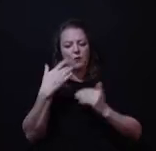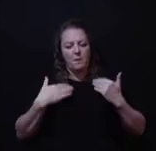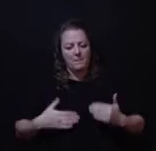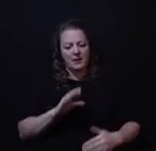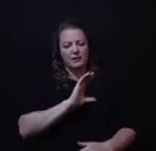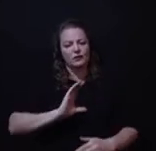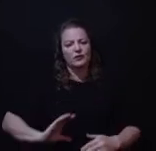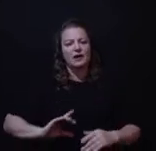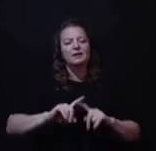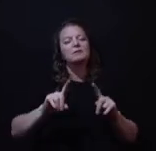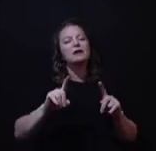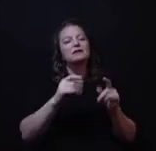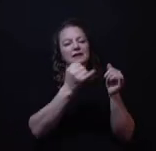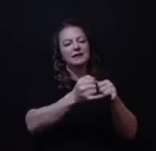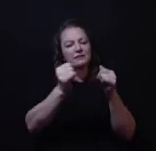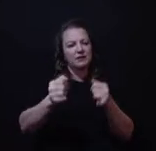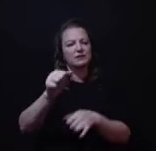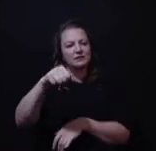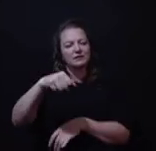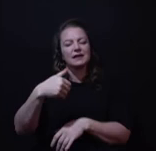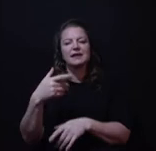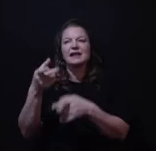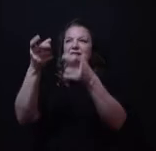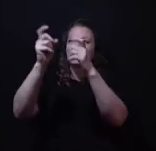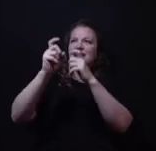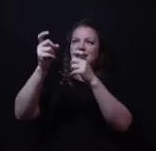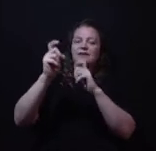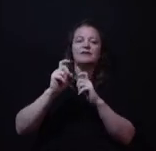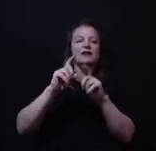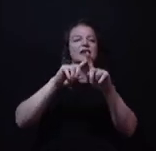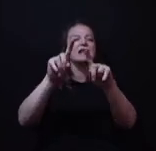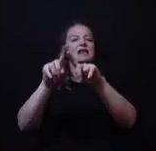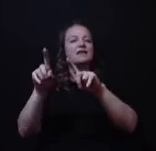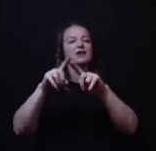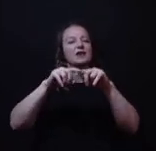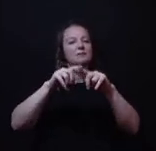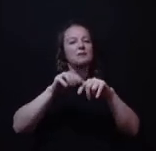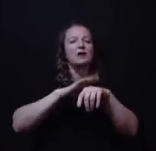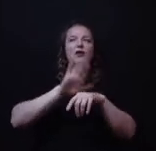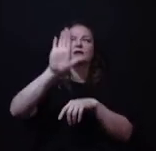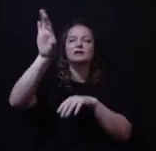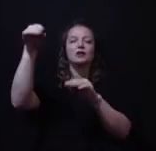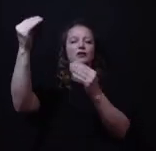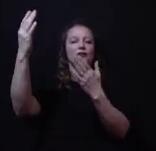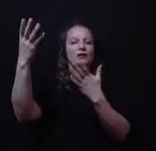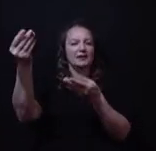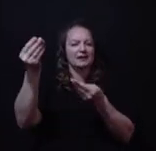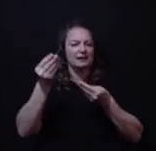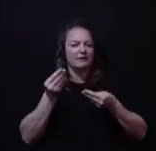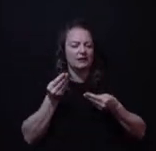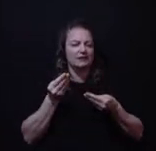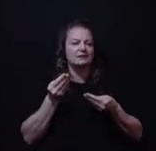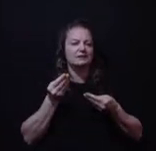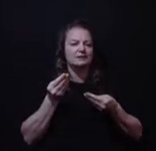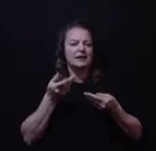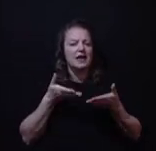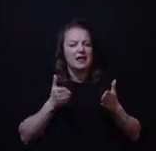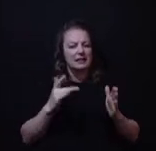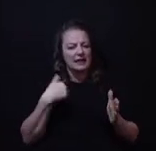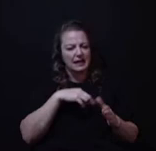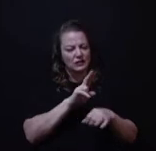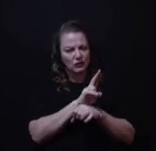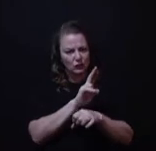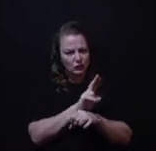another. Having then gifts differing according to the grace that is given to us, let us use